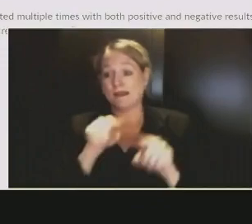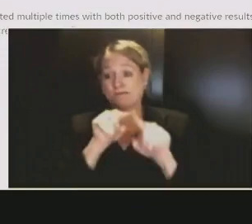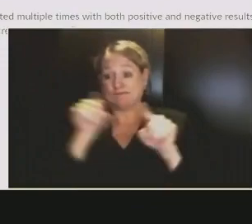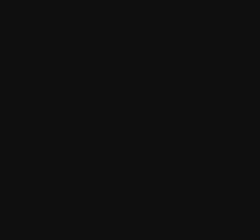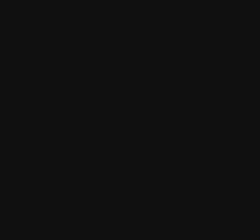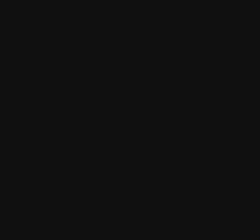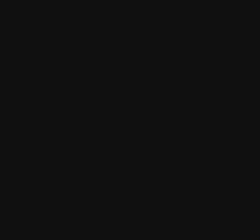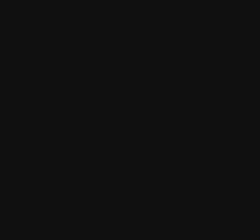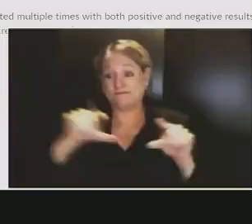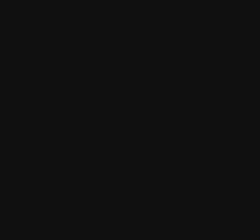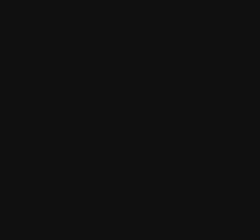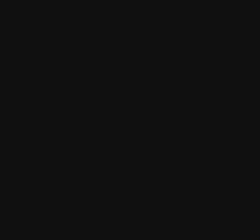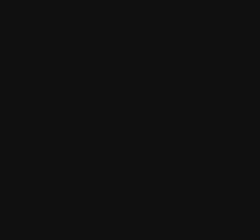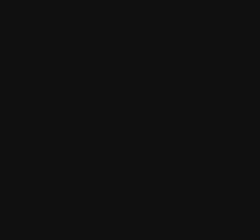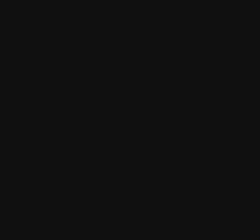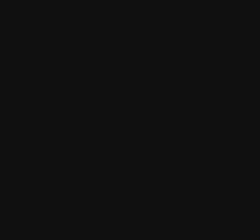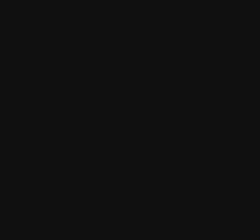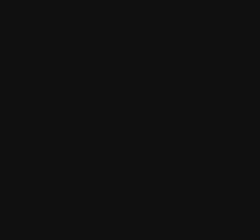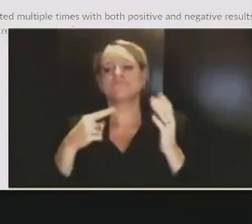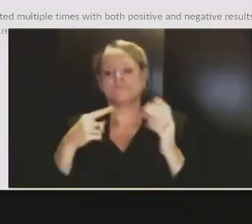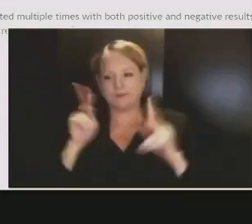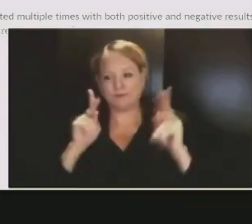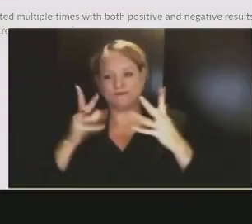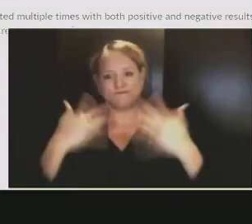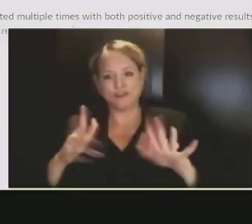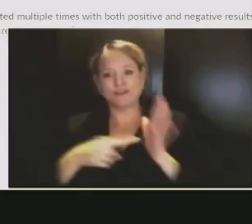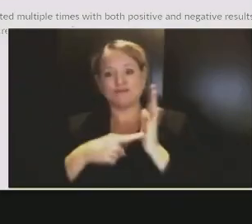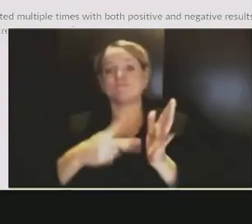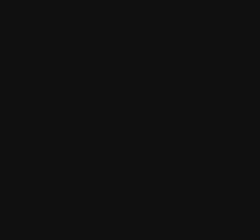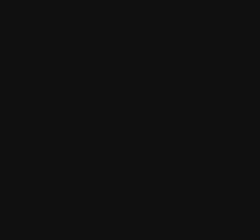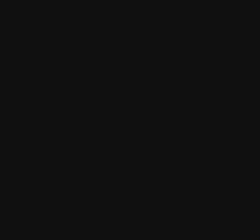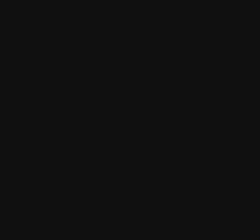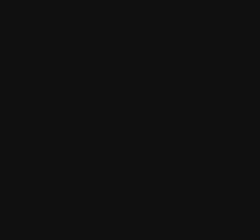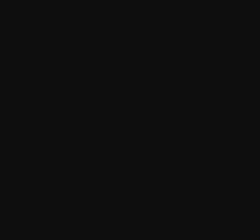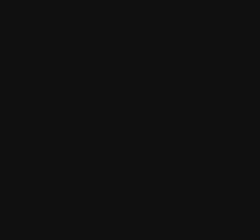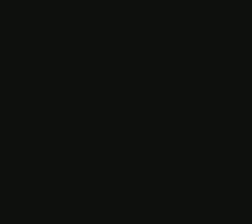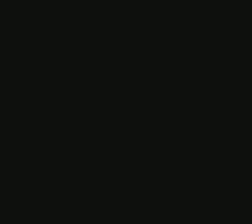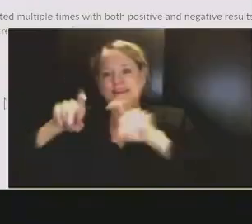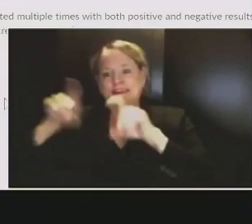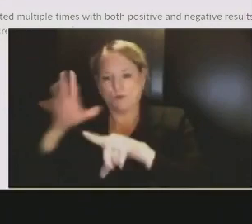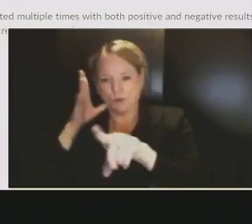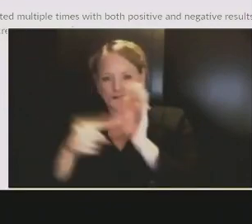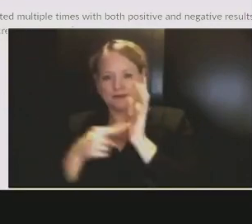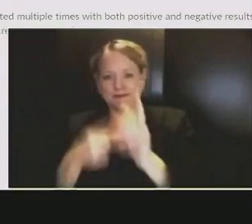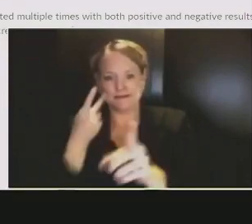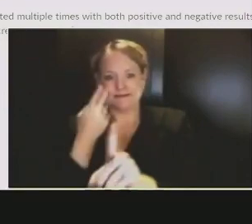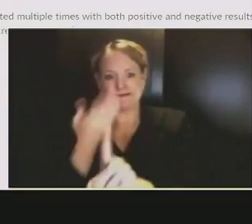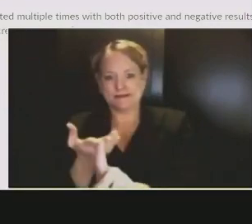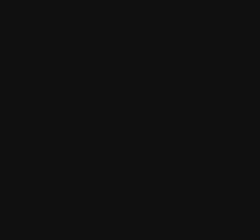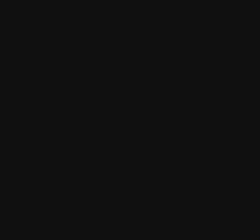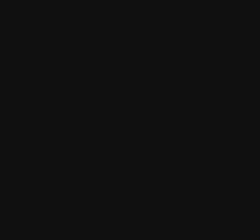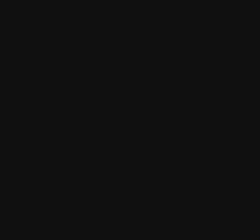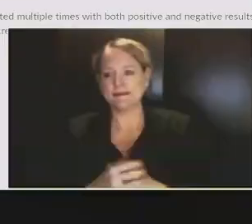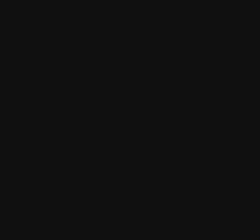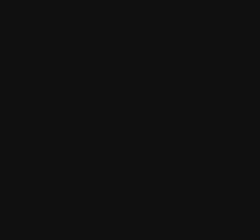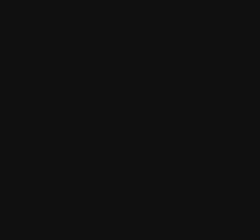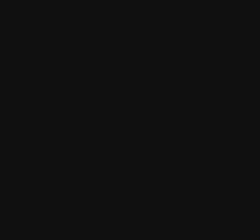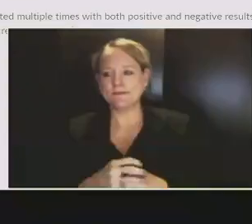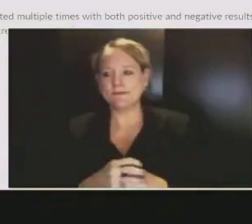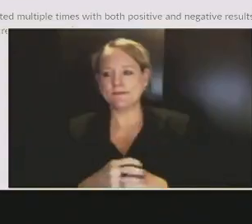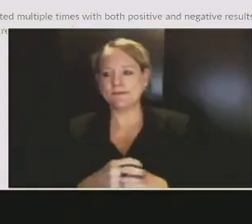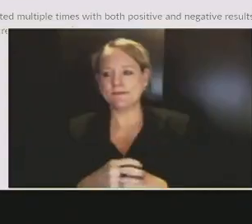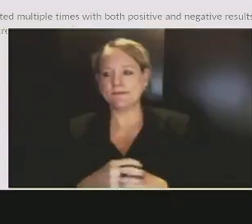What this does is it actually shows the number of tests that were conducted. And so what we wanted to